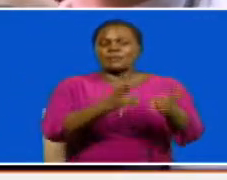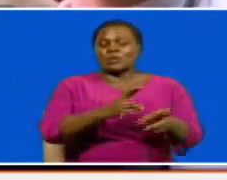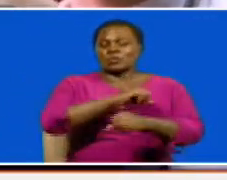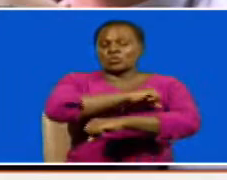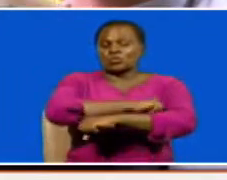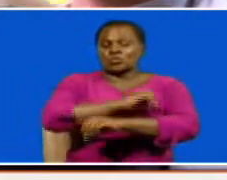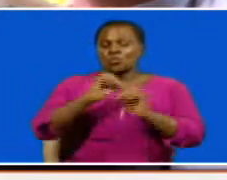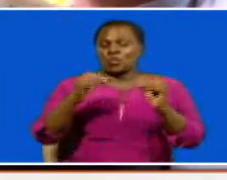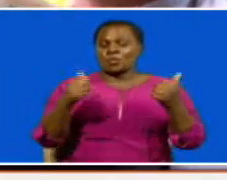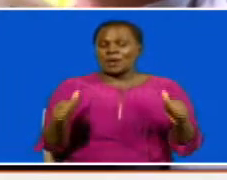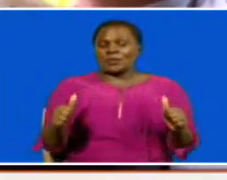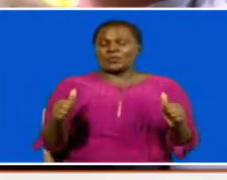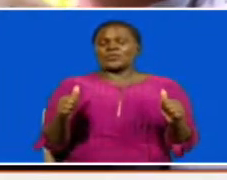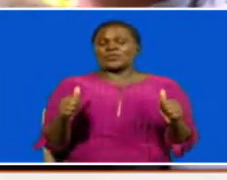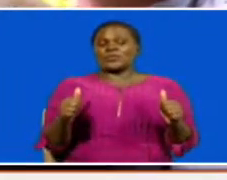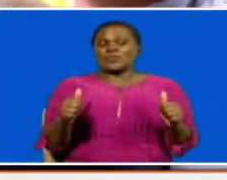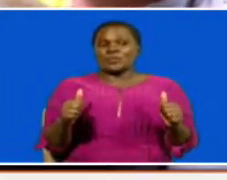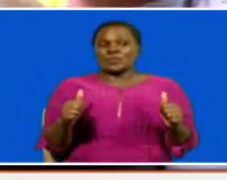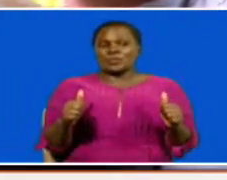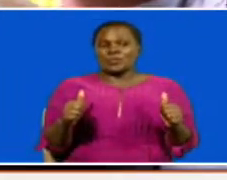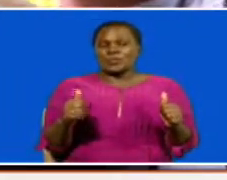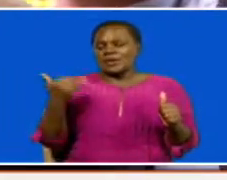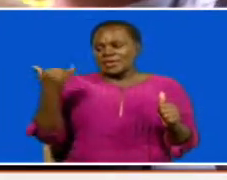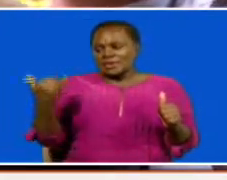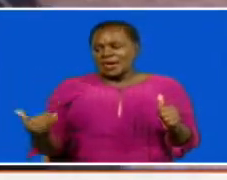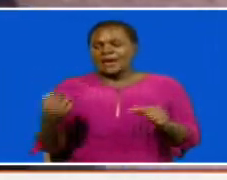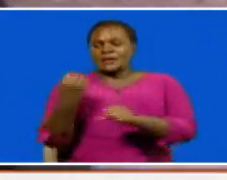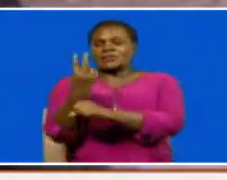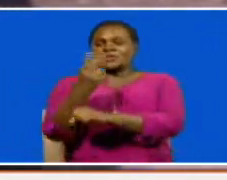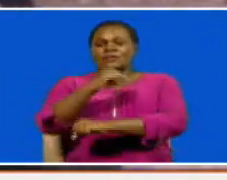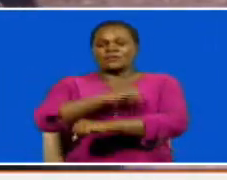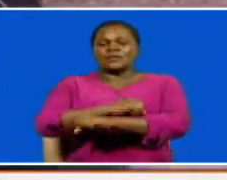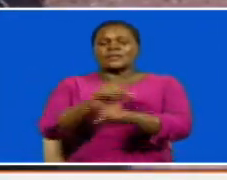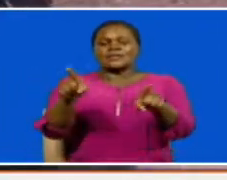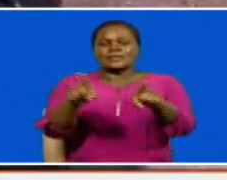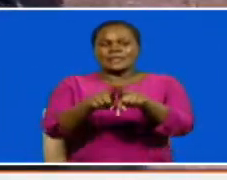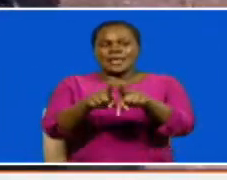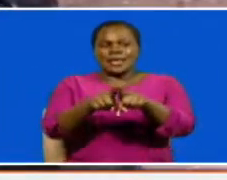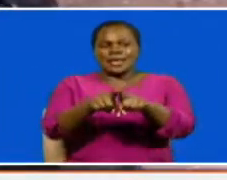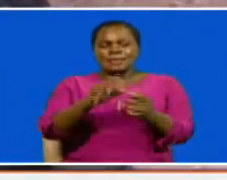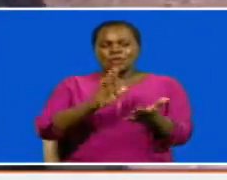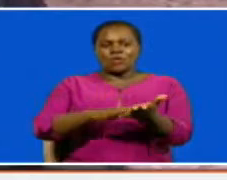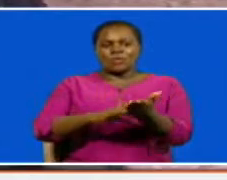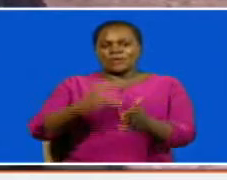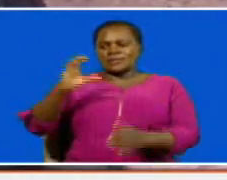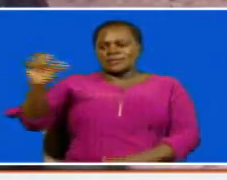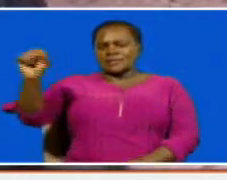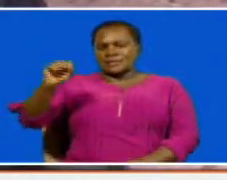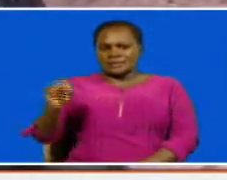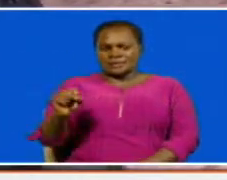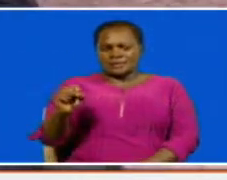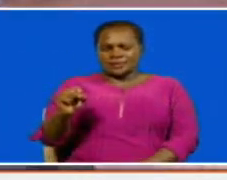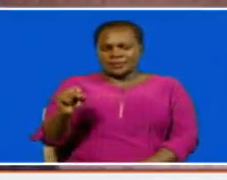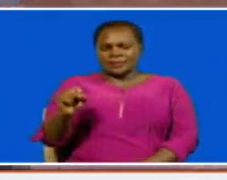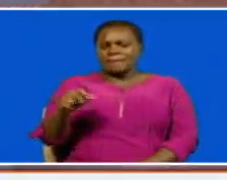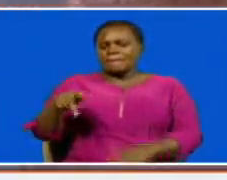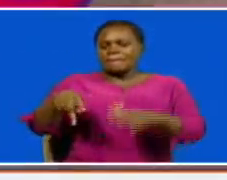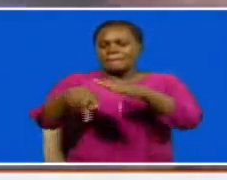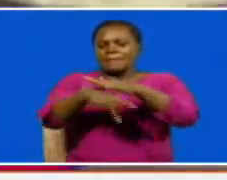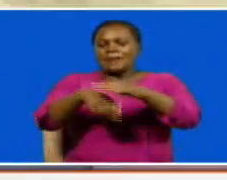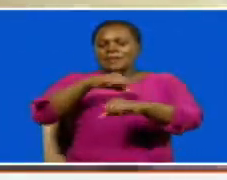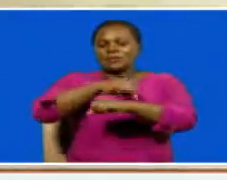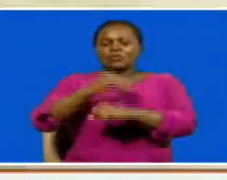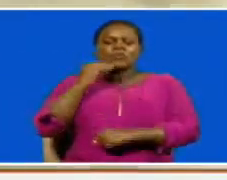register in any of the junior secondary schools. That statement by the Minister of Education follows revelations that primary school